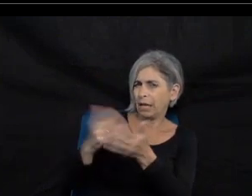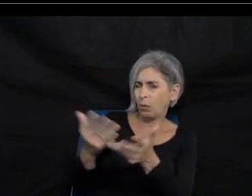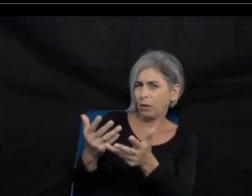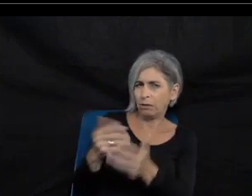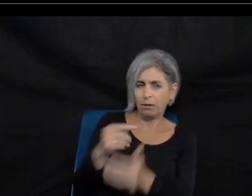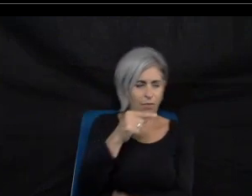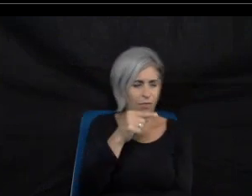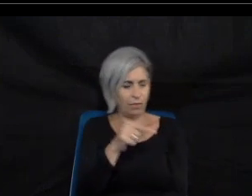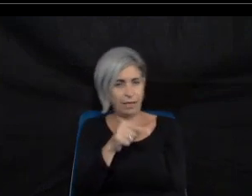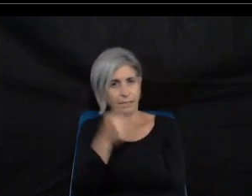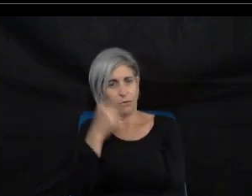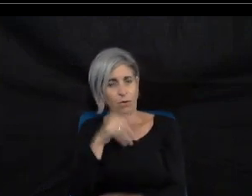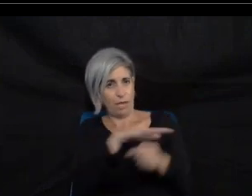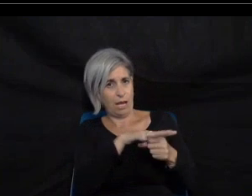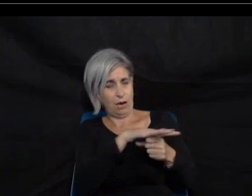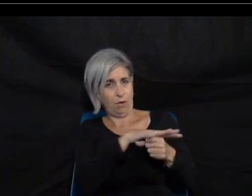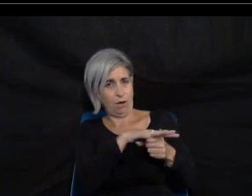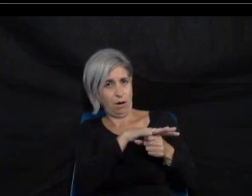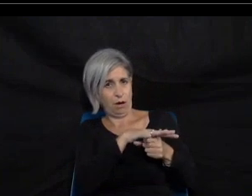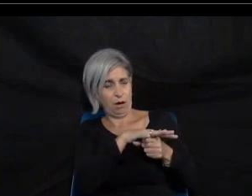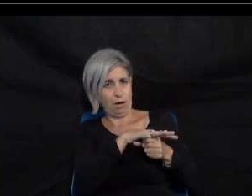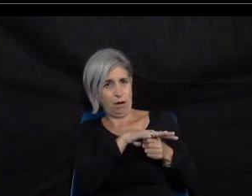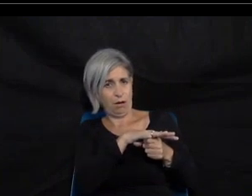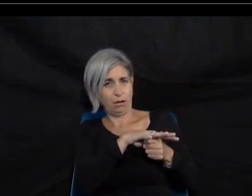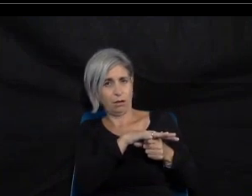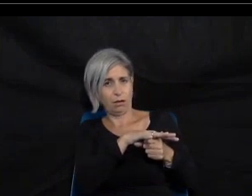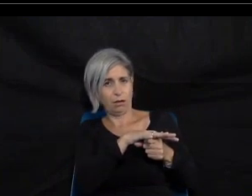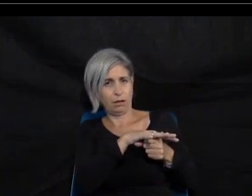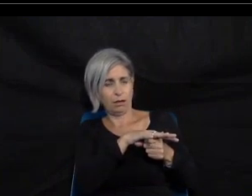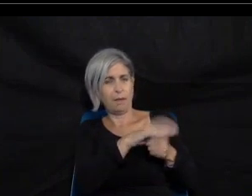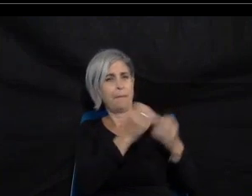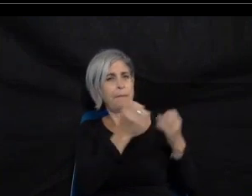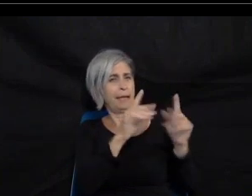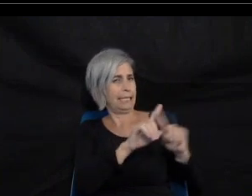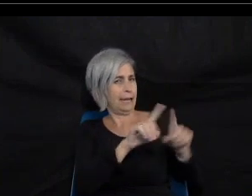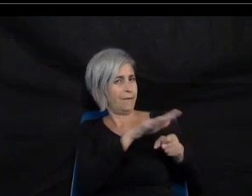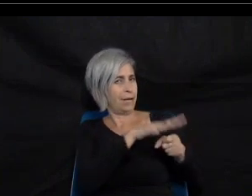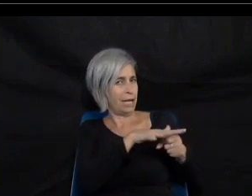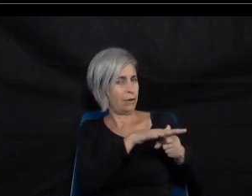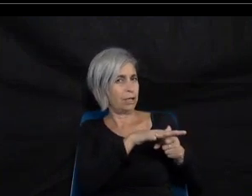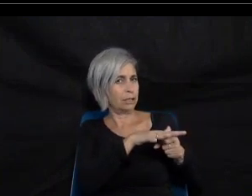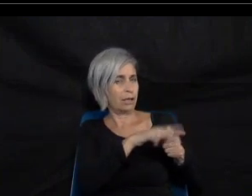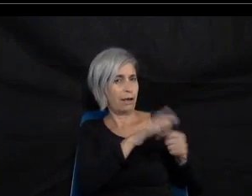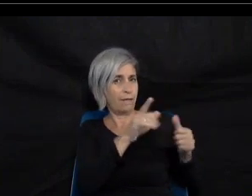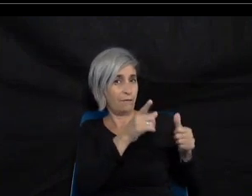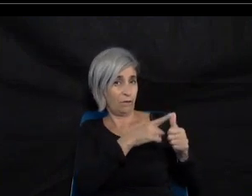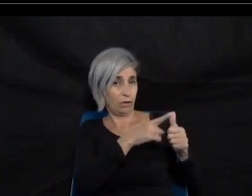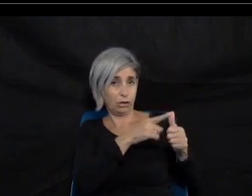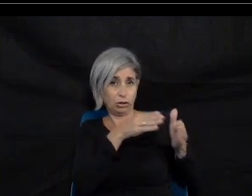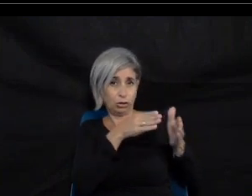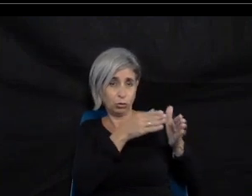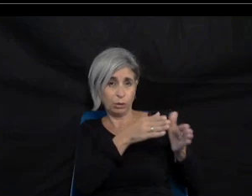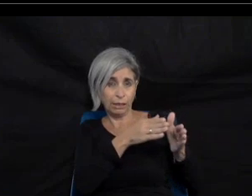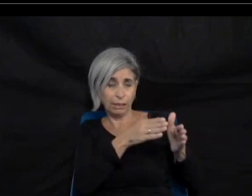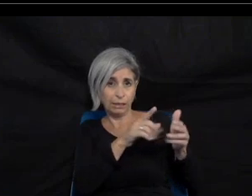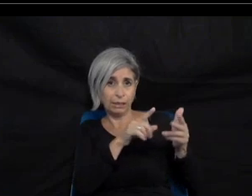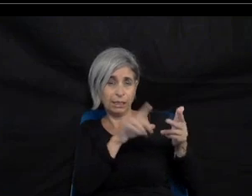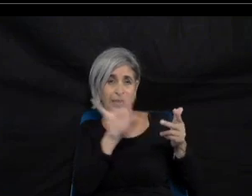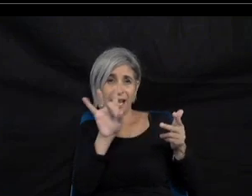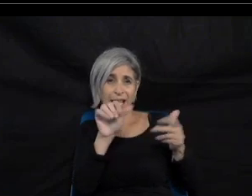This is in the area. It's basically in several areas. First Street and